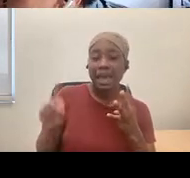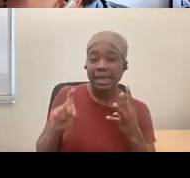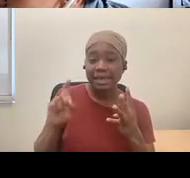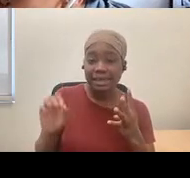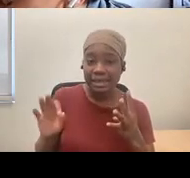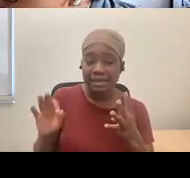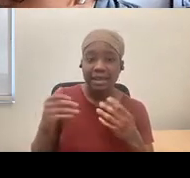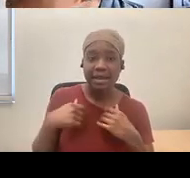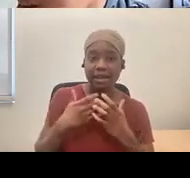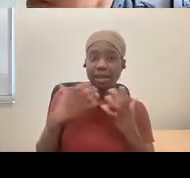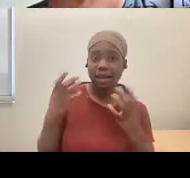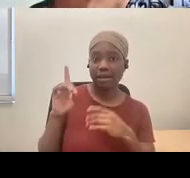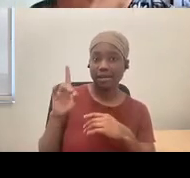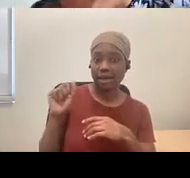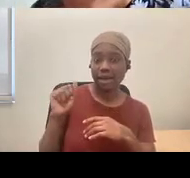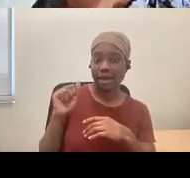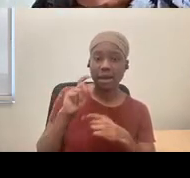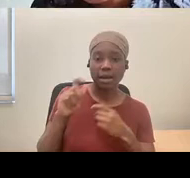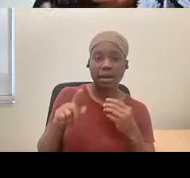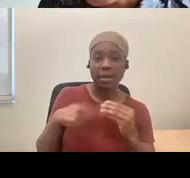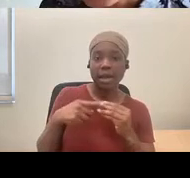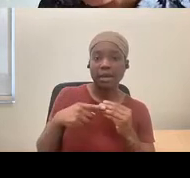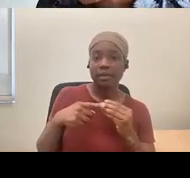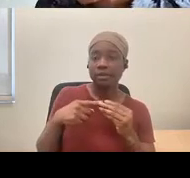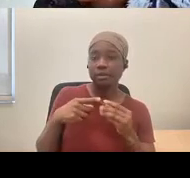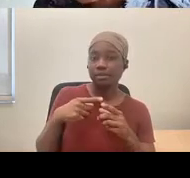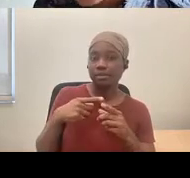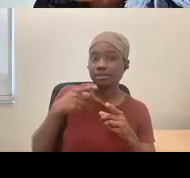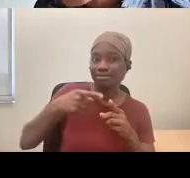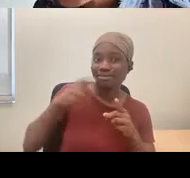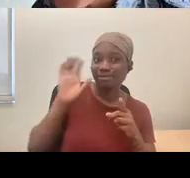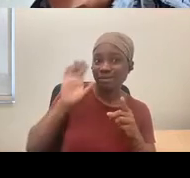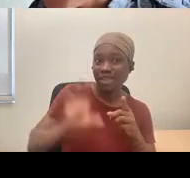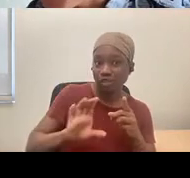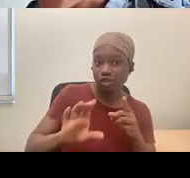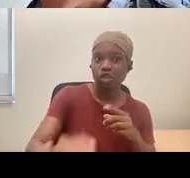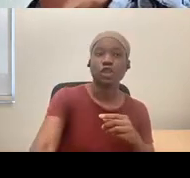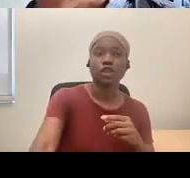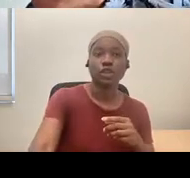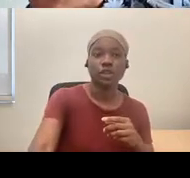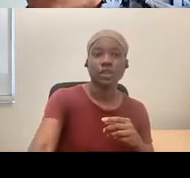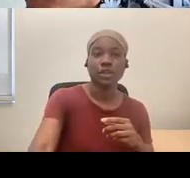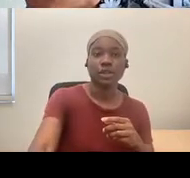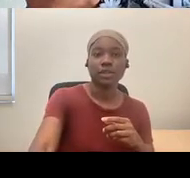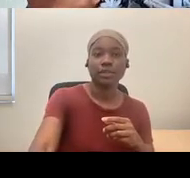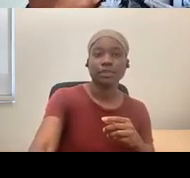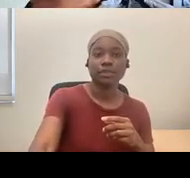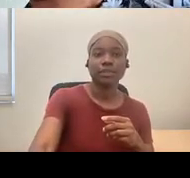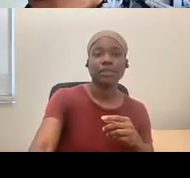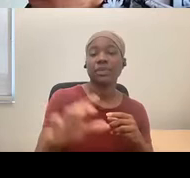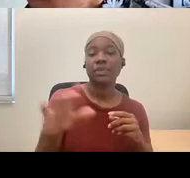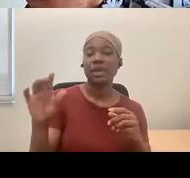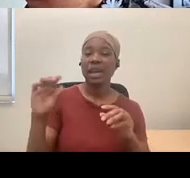about specifically about the fact that it's a photo. So the aperture value, the brightness value,